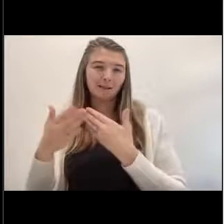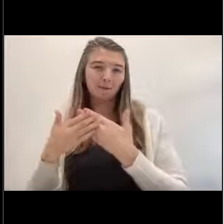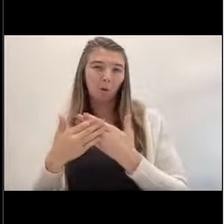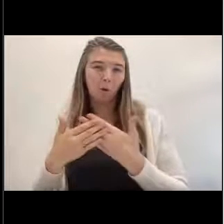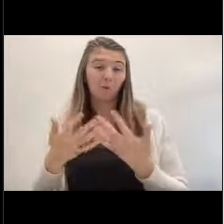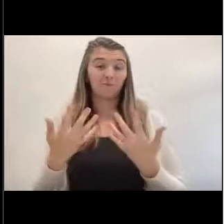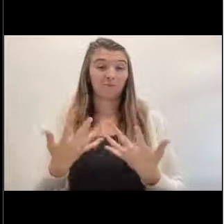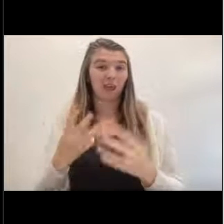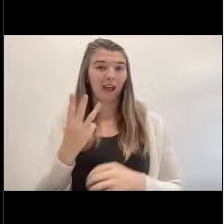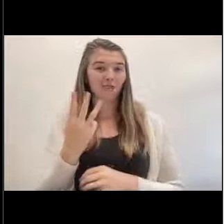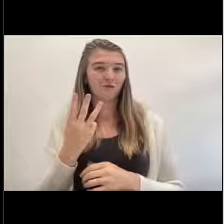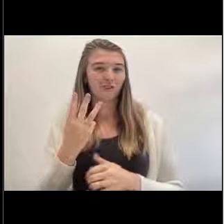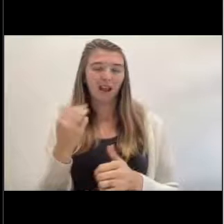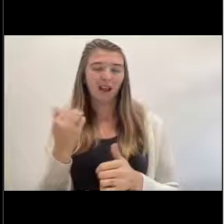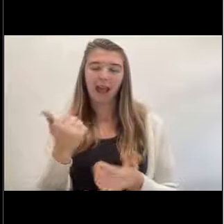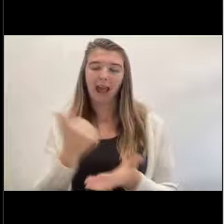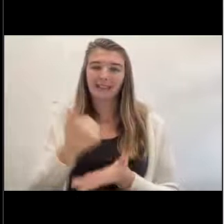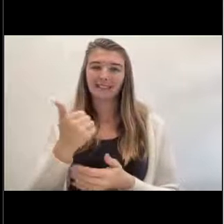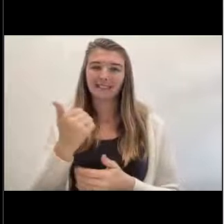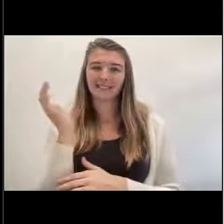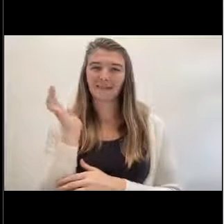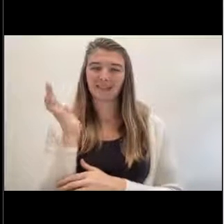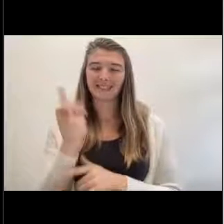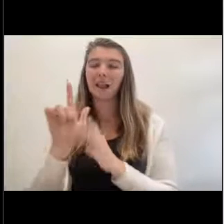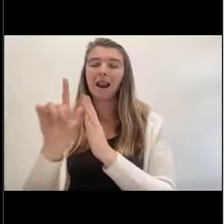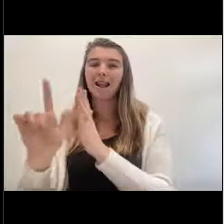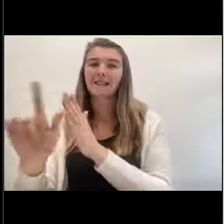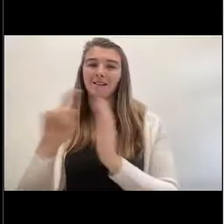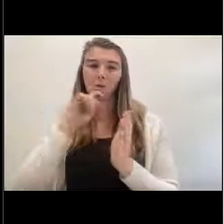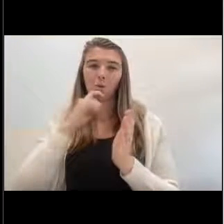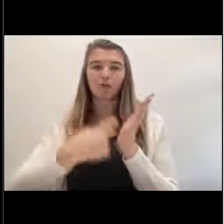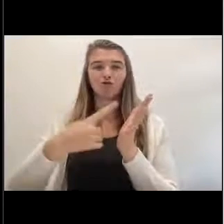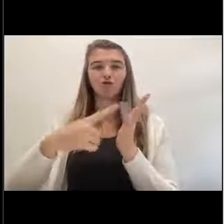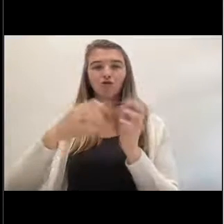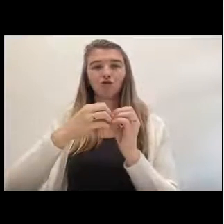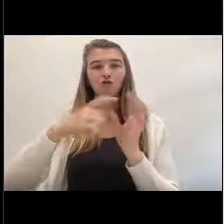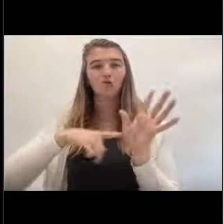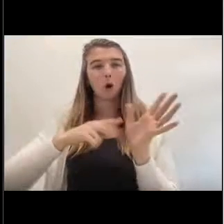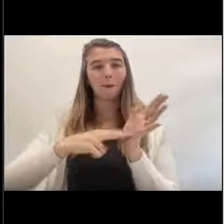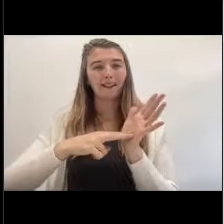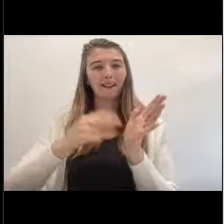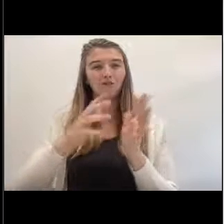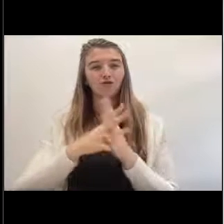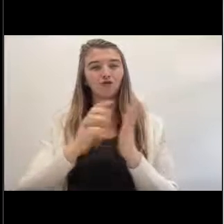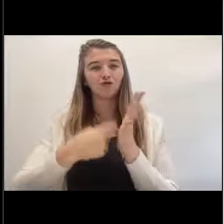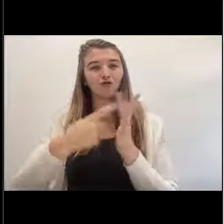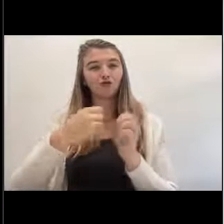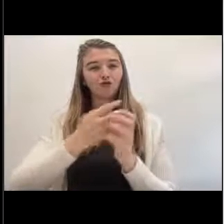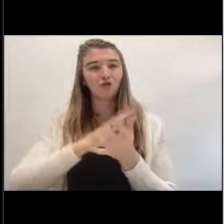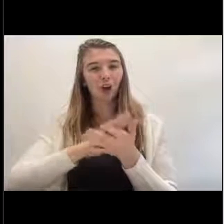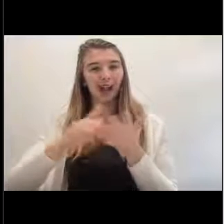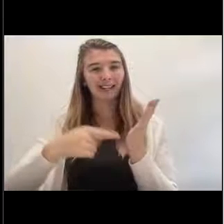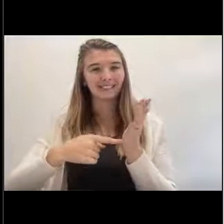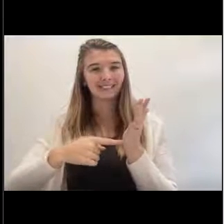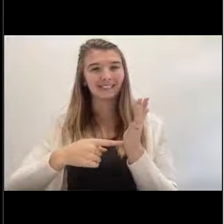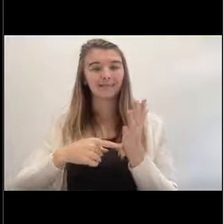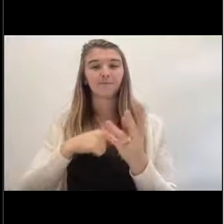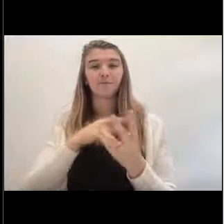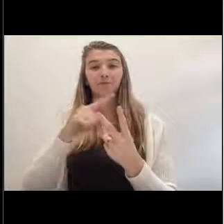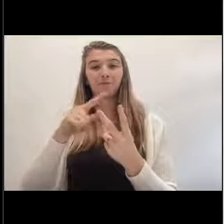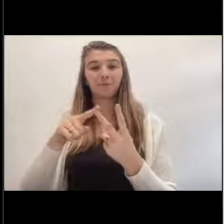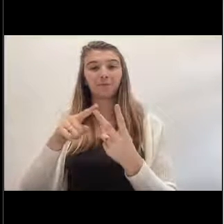today. Coming up a bit later, we've got Dr. Robin Wright, who is a postdoctoral fellow at Dalhousie University, and Dr. Jesus